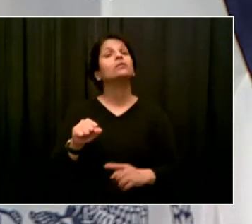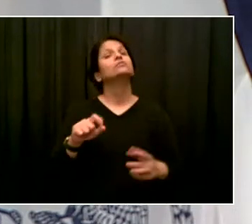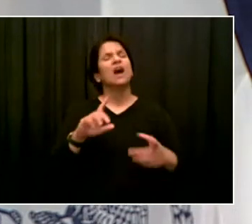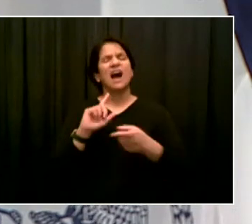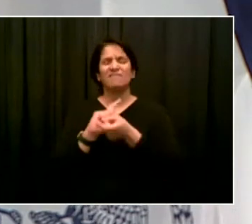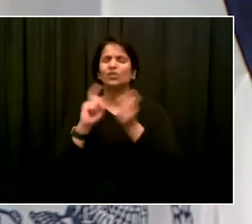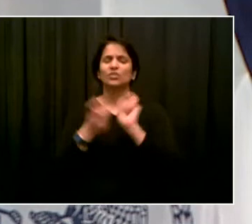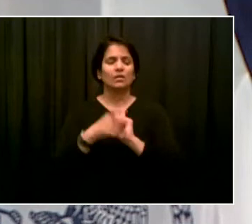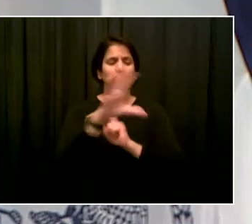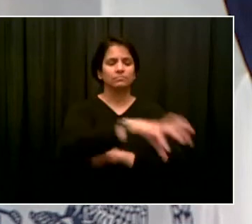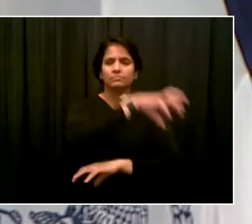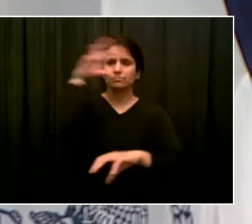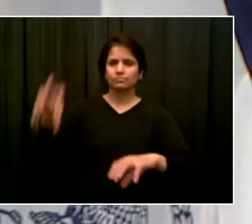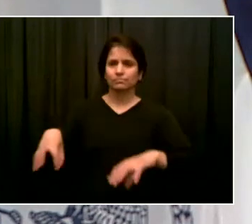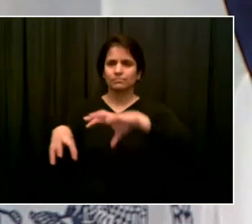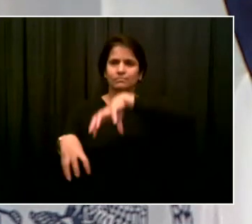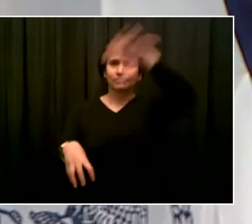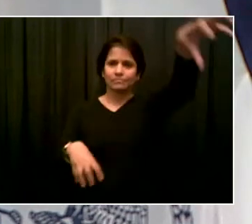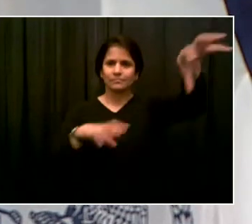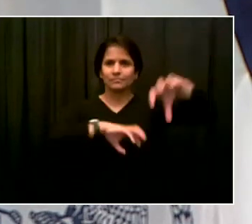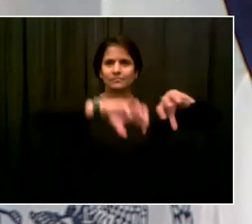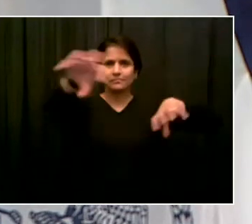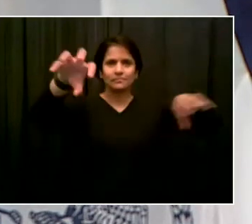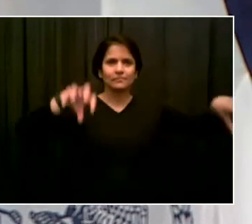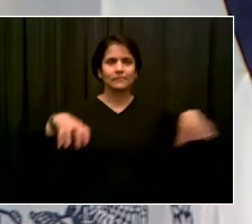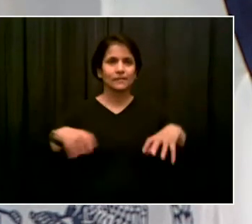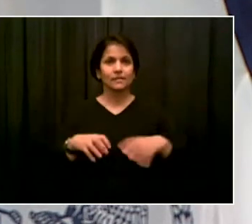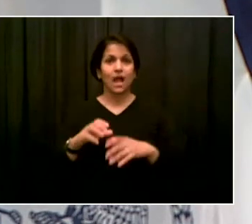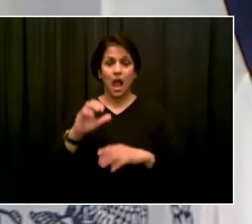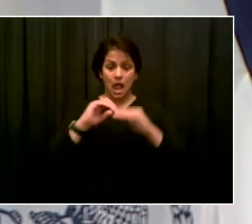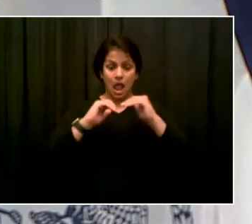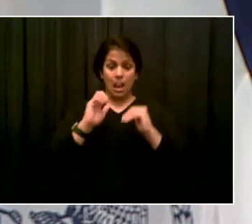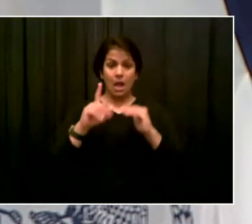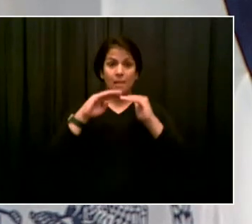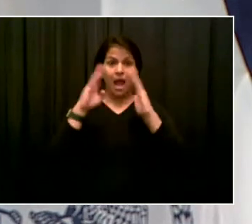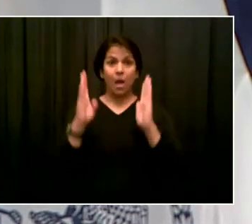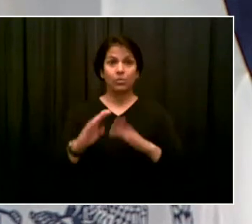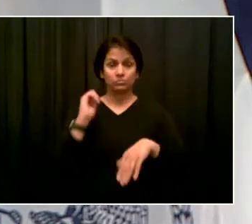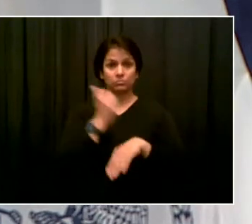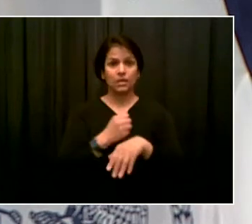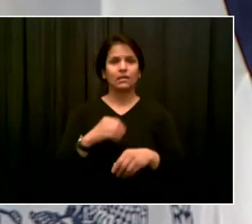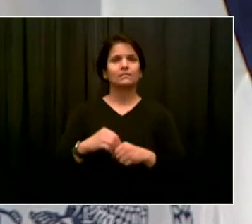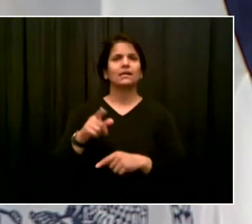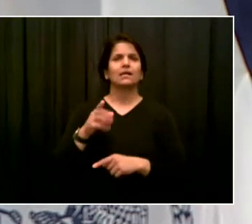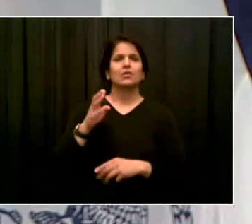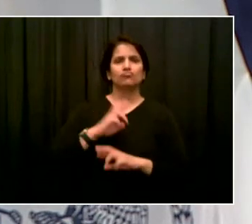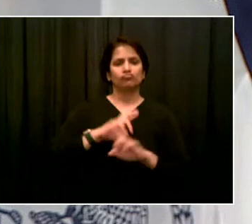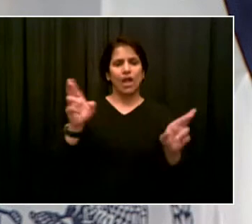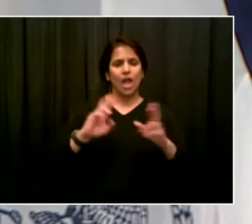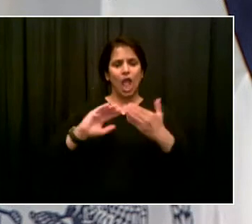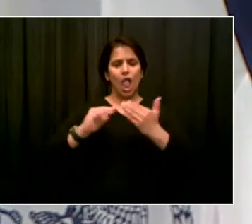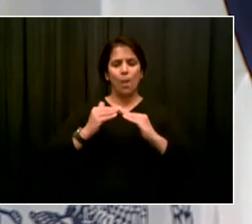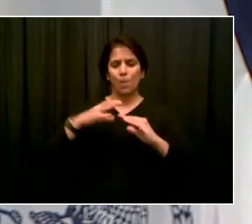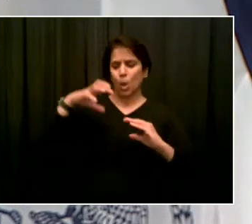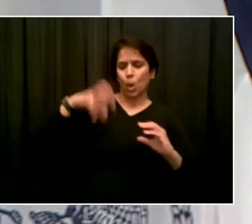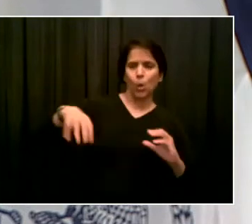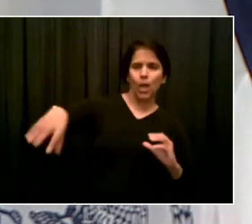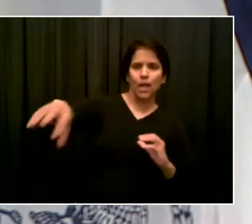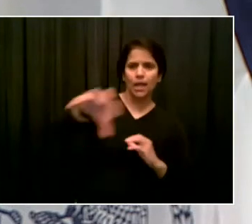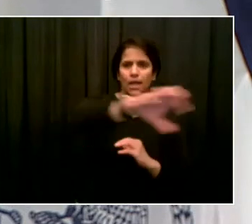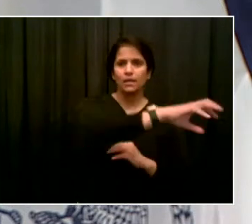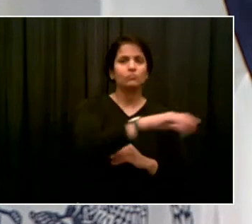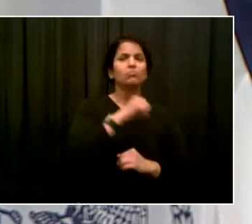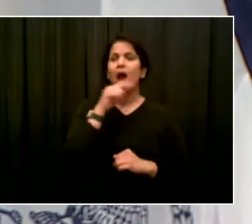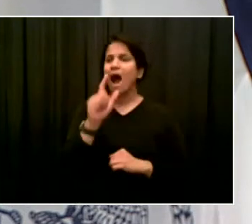some of the communities hardest hit by COVID and really offer this opportunity to folks who haven't had as much in the way of mental health services